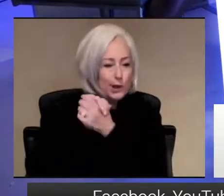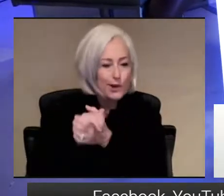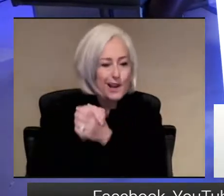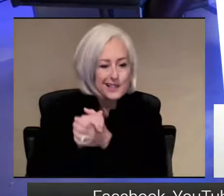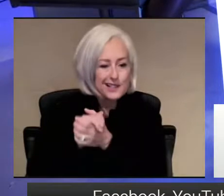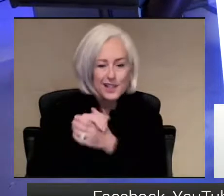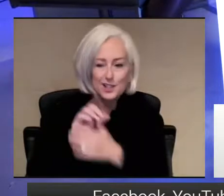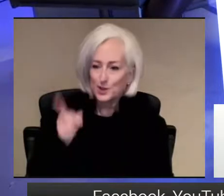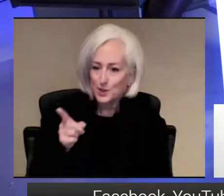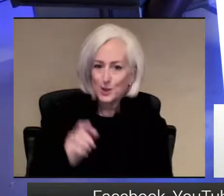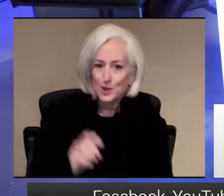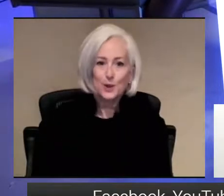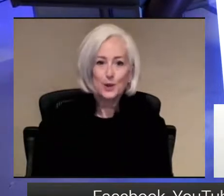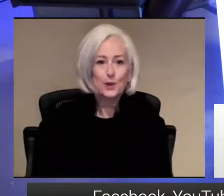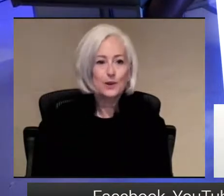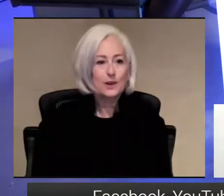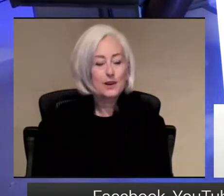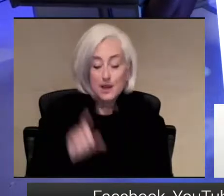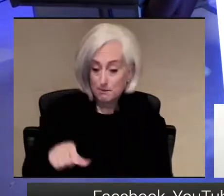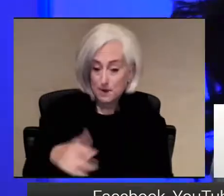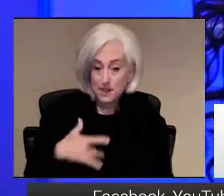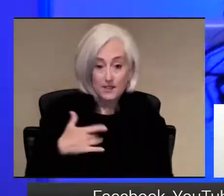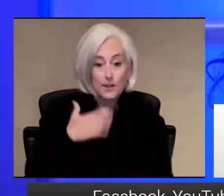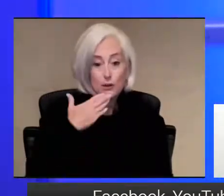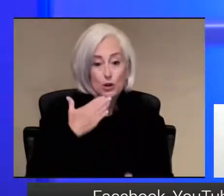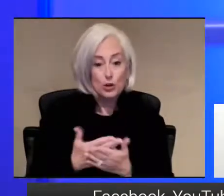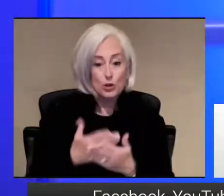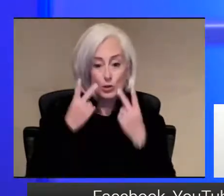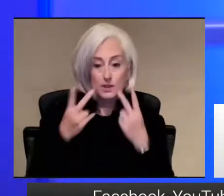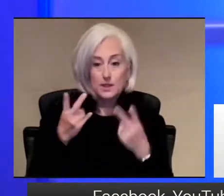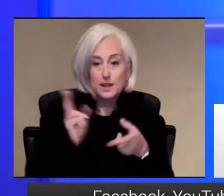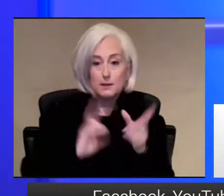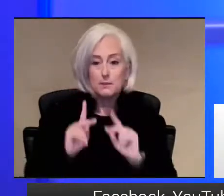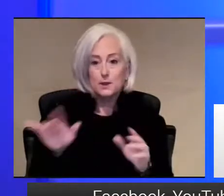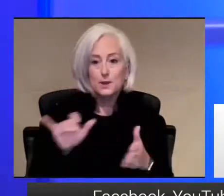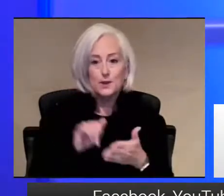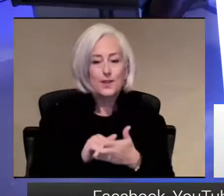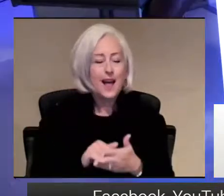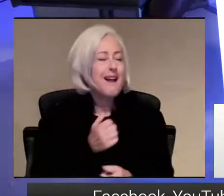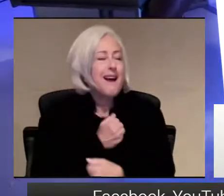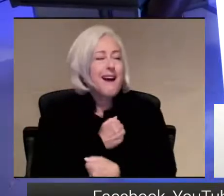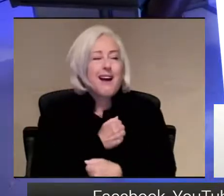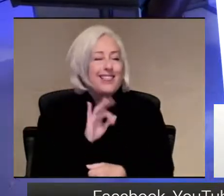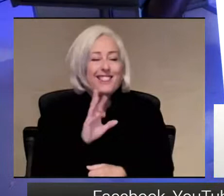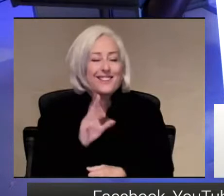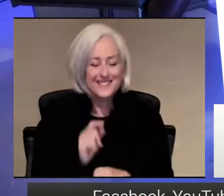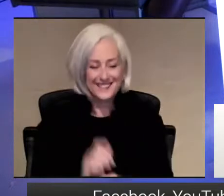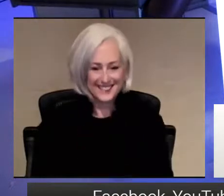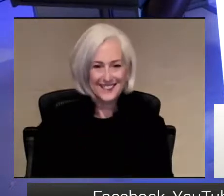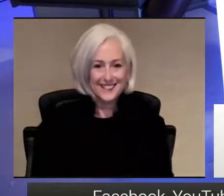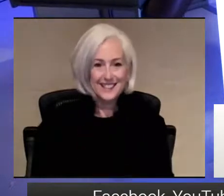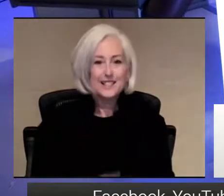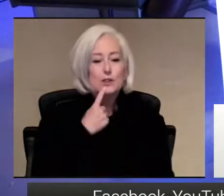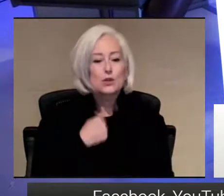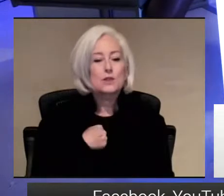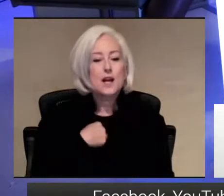it must feel good to you to see people go through that. I love it. I love it. Love it. Love it. Love it. Love it. Talk to us a little bit about some of the